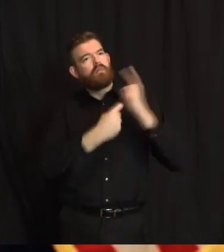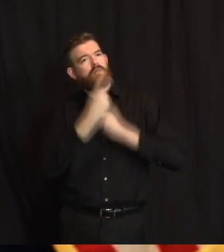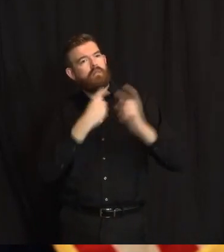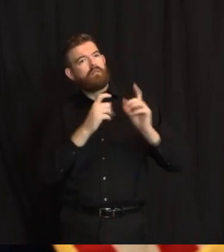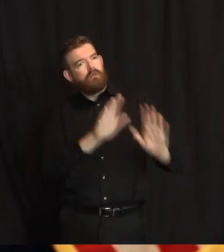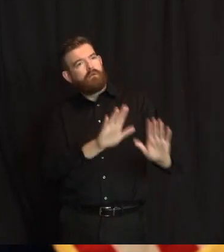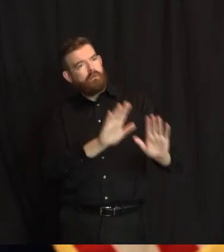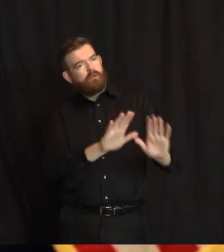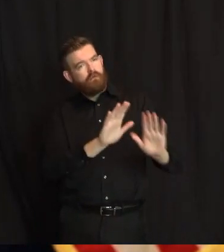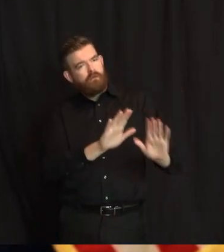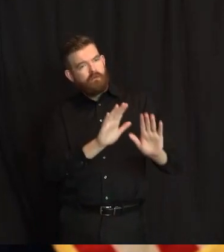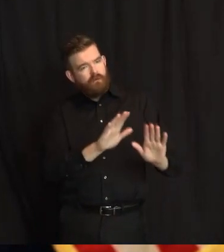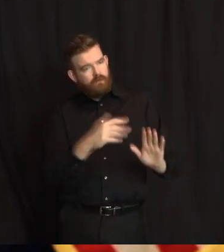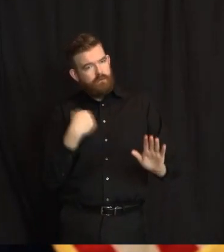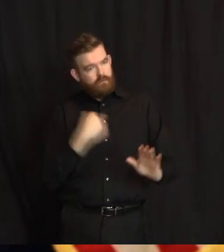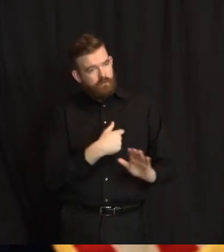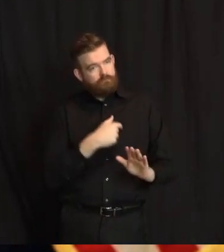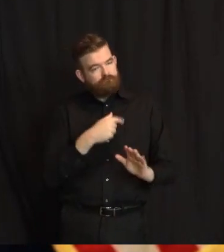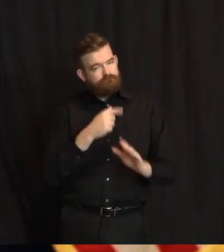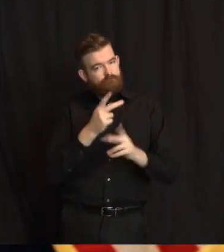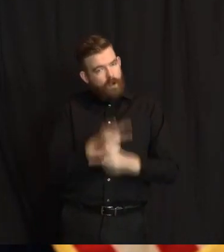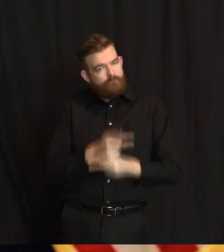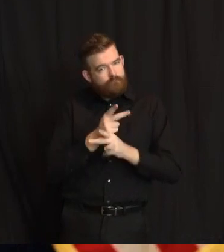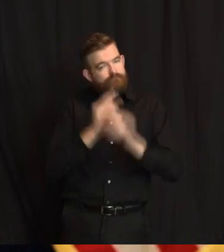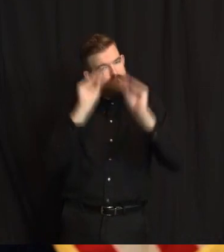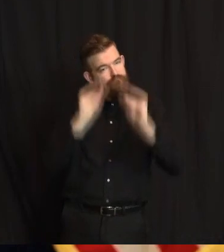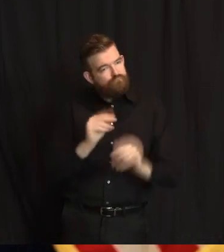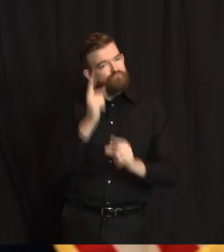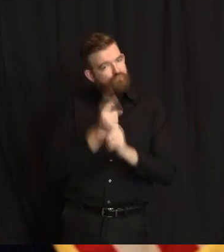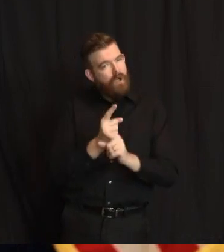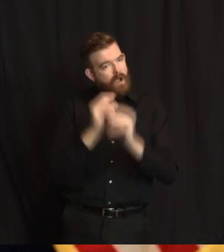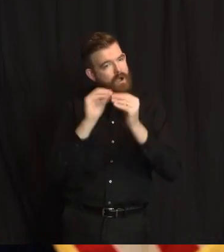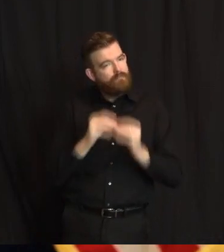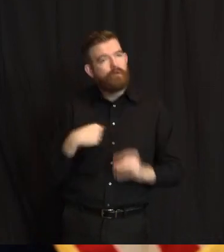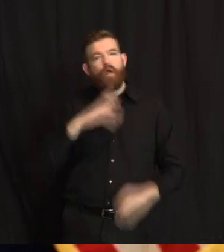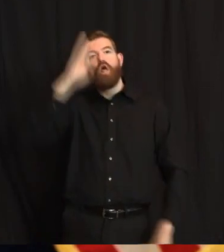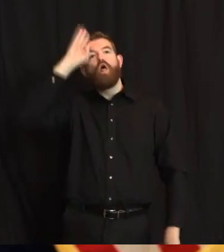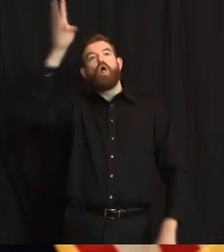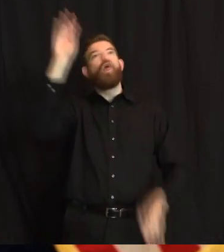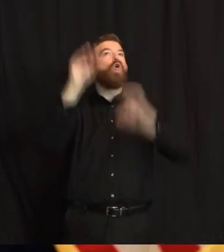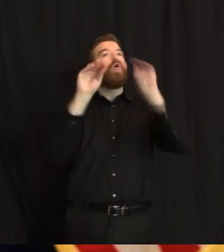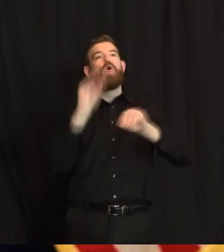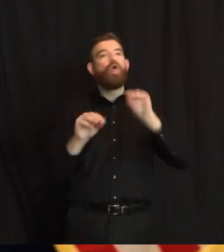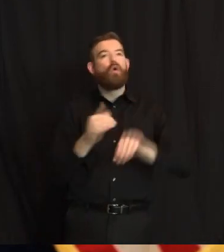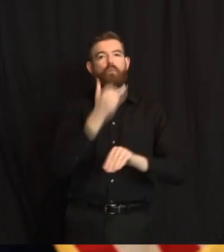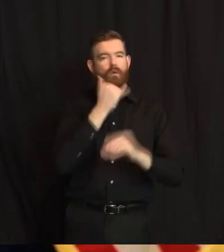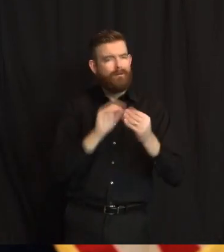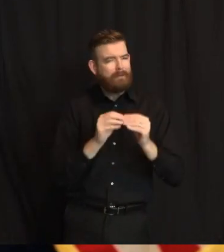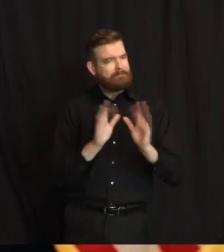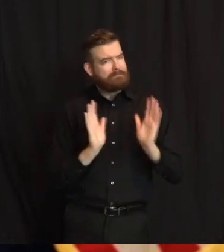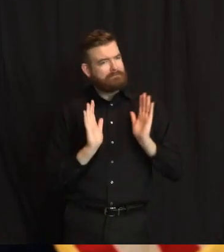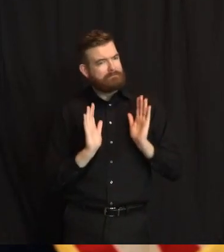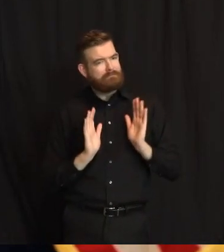sure when we do put them up, we get it right. Mahan, you can follow up on that. Sir, thank you. Yes, just one question. I'm sorry? Just one question?